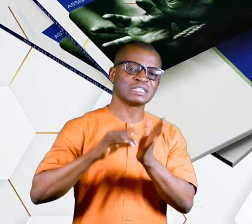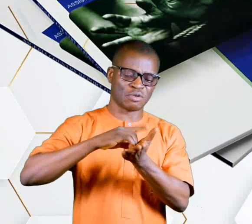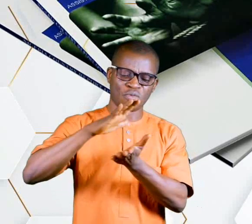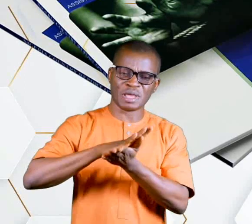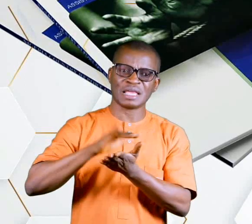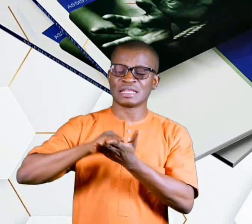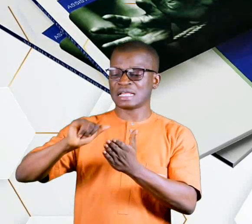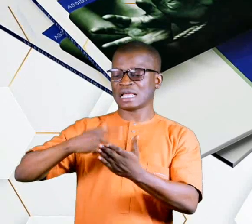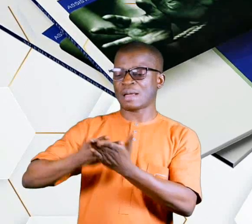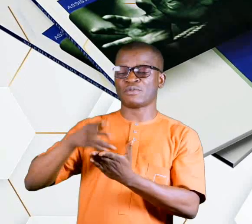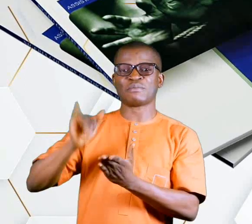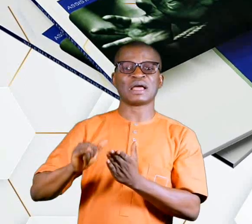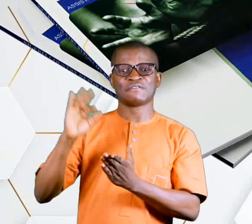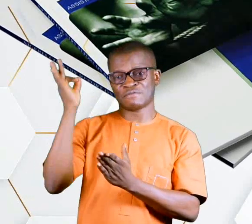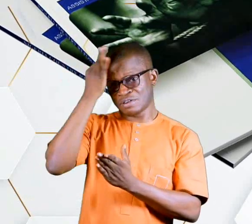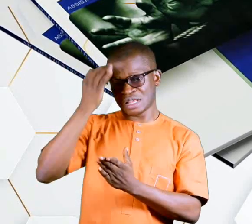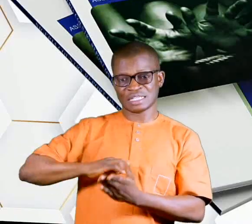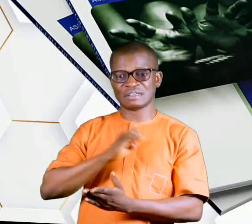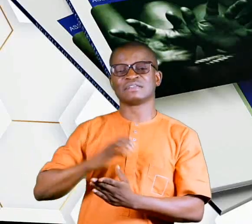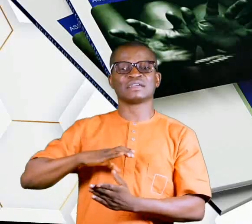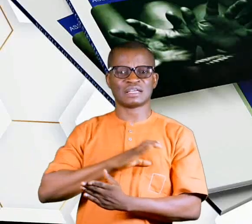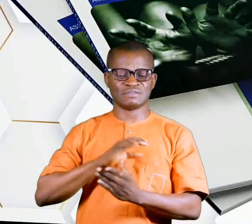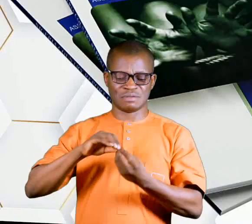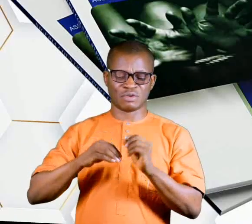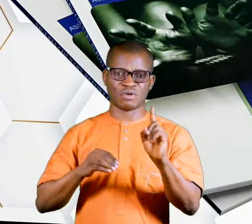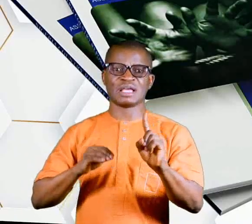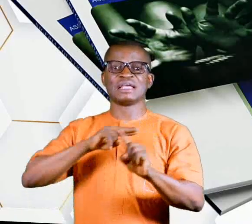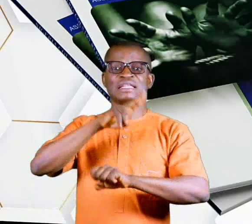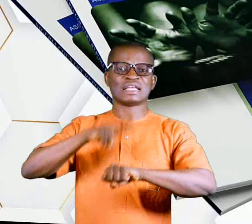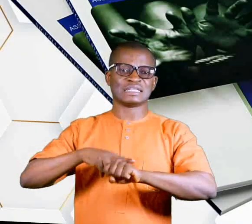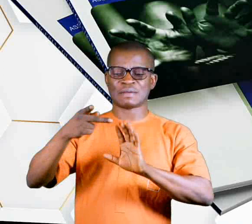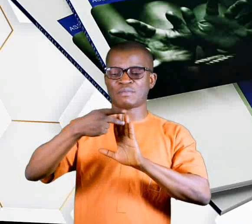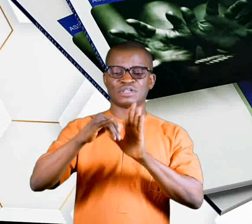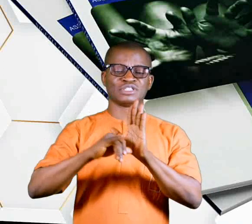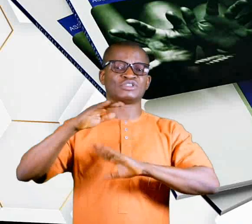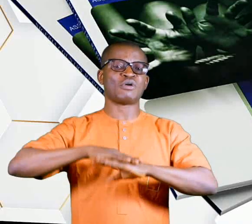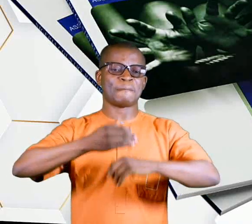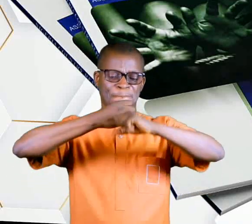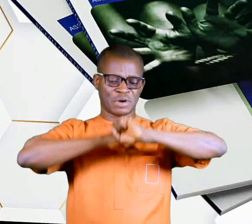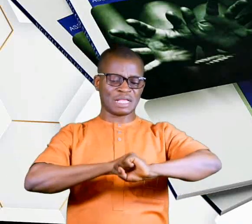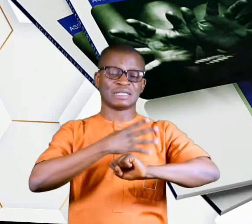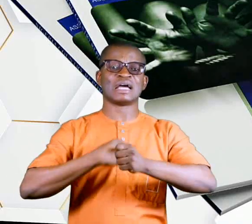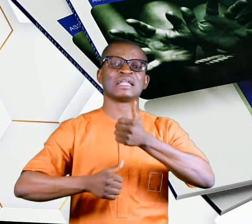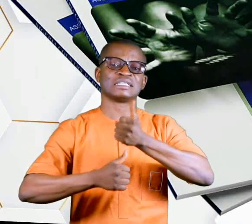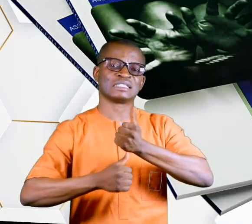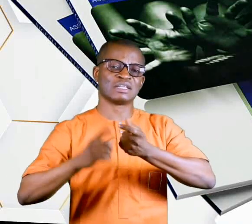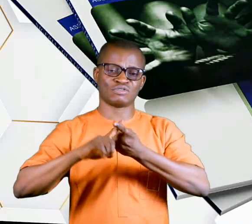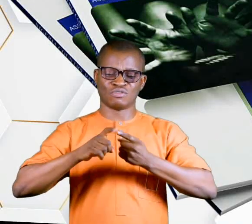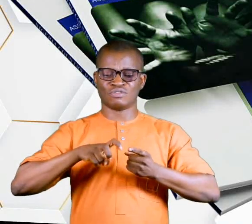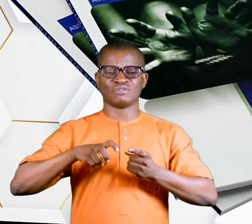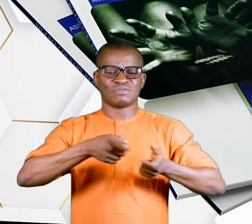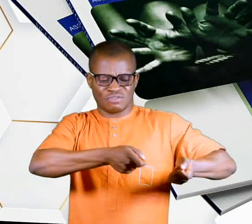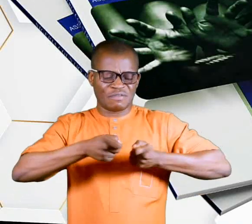approved by the Federal Executive Council. The first one is the National Policy on Protection and Assistance to Trafficked